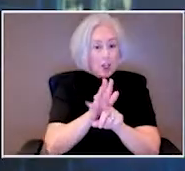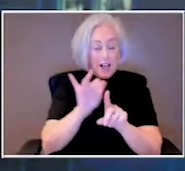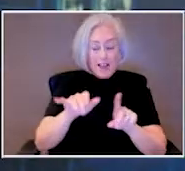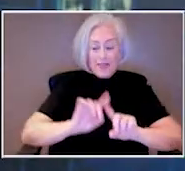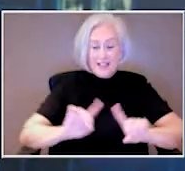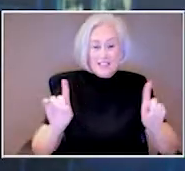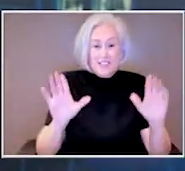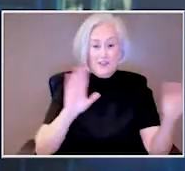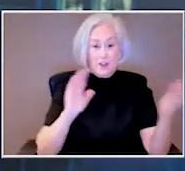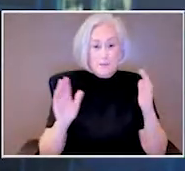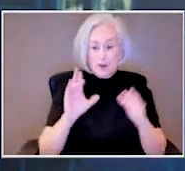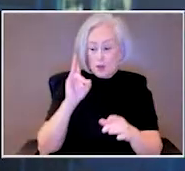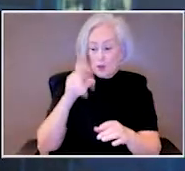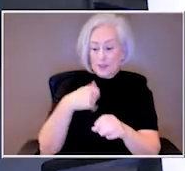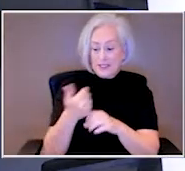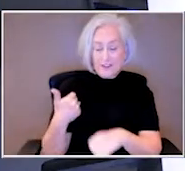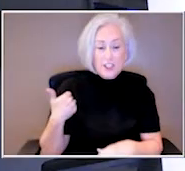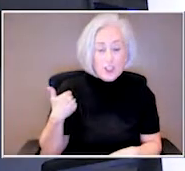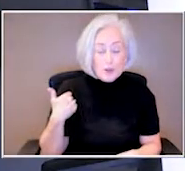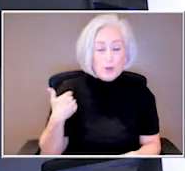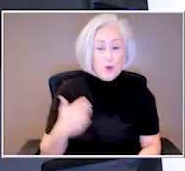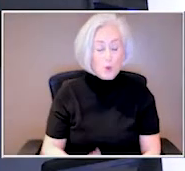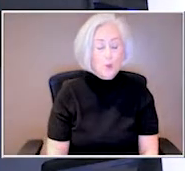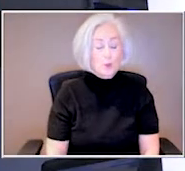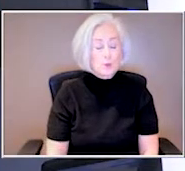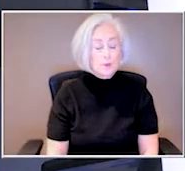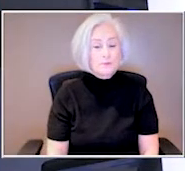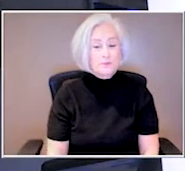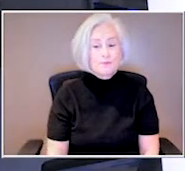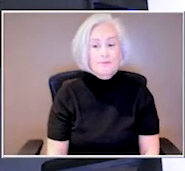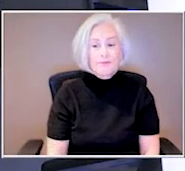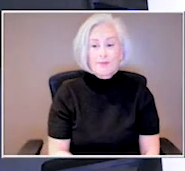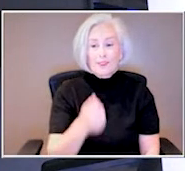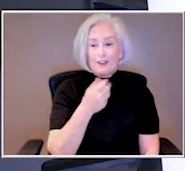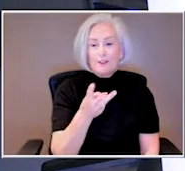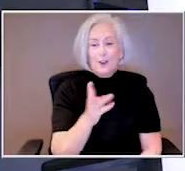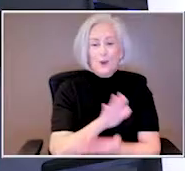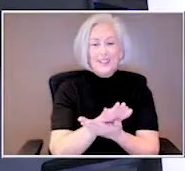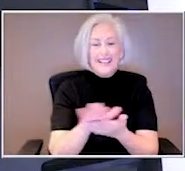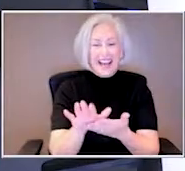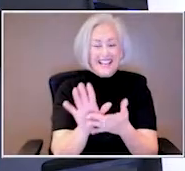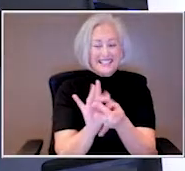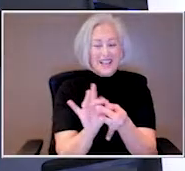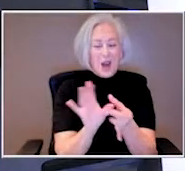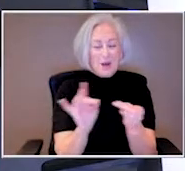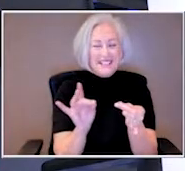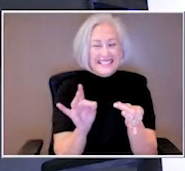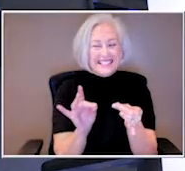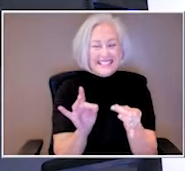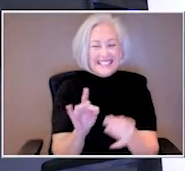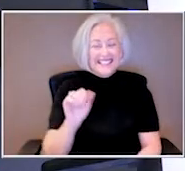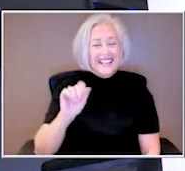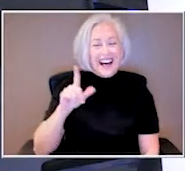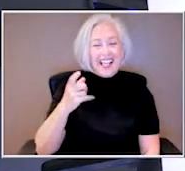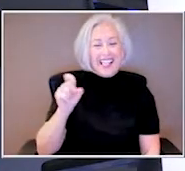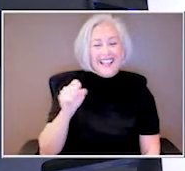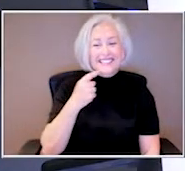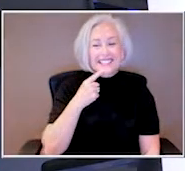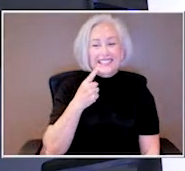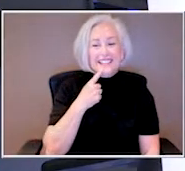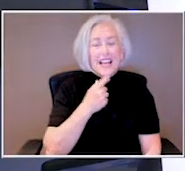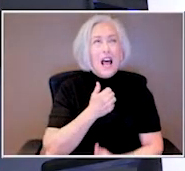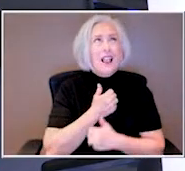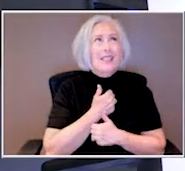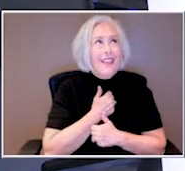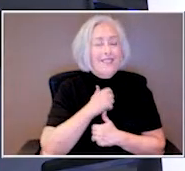7 years ago. Yep. Okay, I've got a couple of nice comments. Alexis says she loves that you call